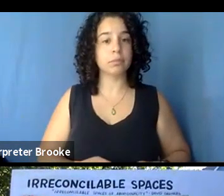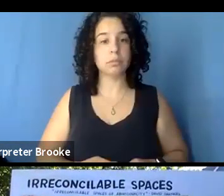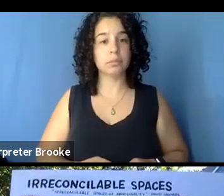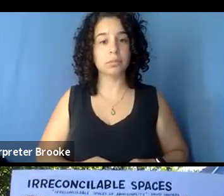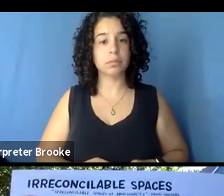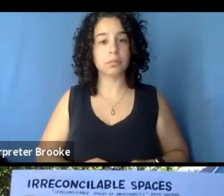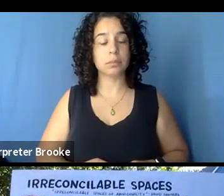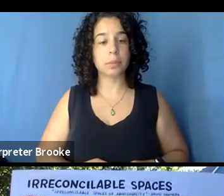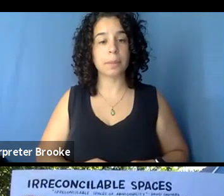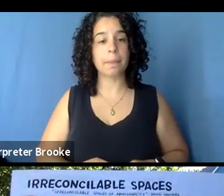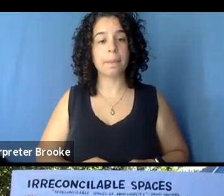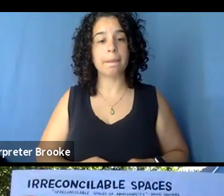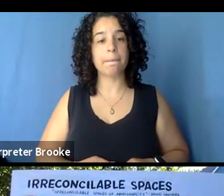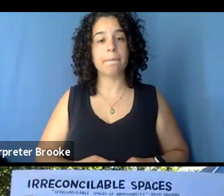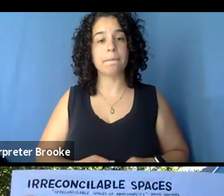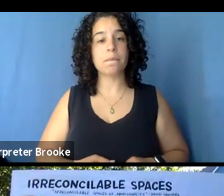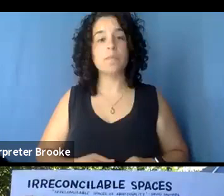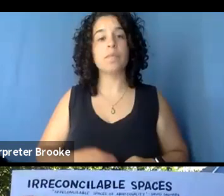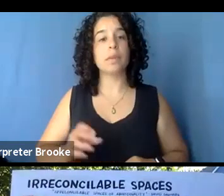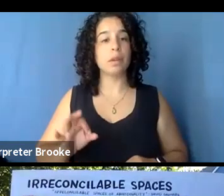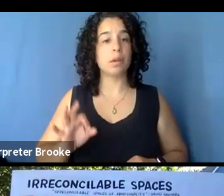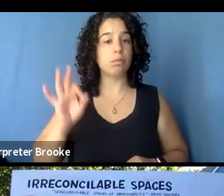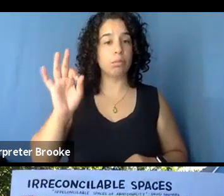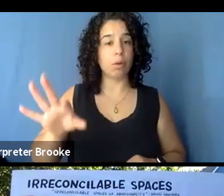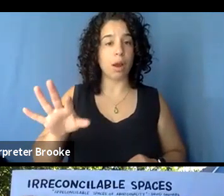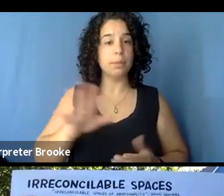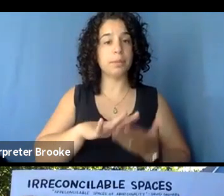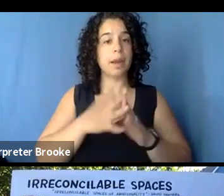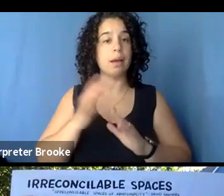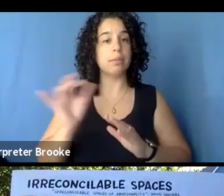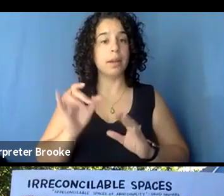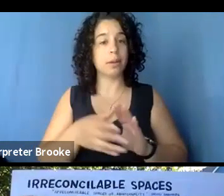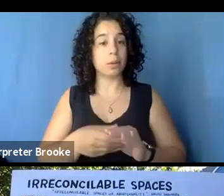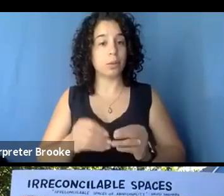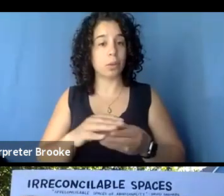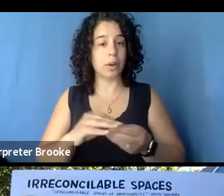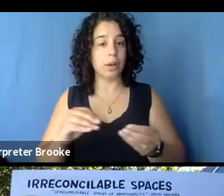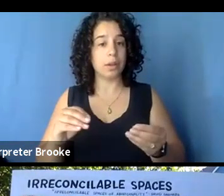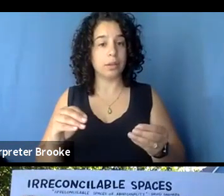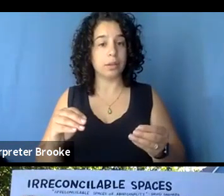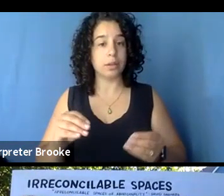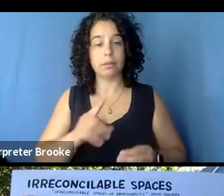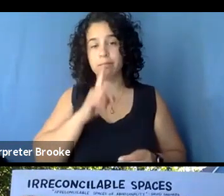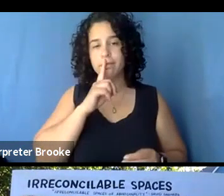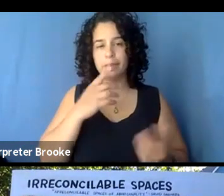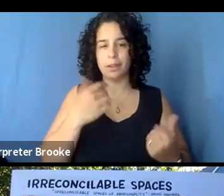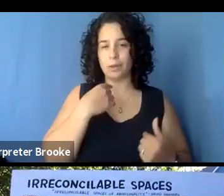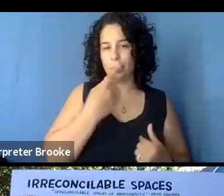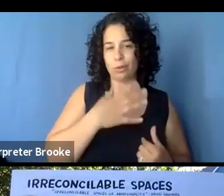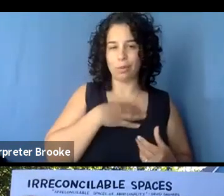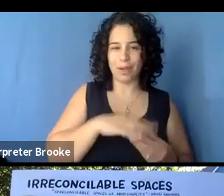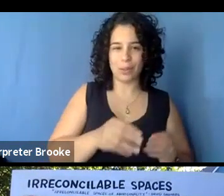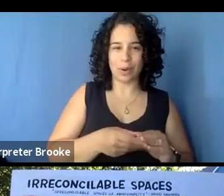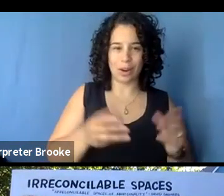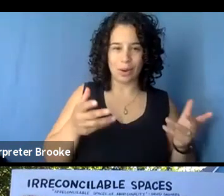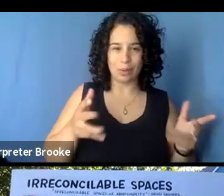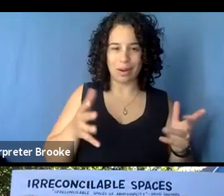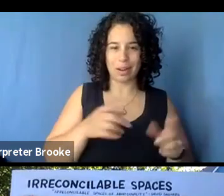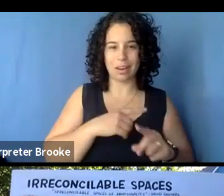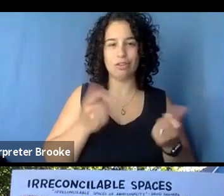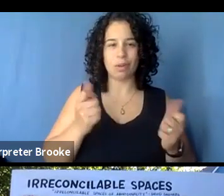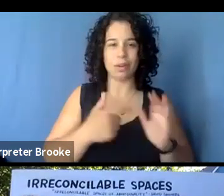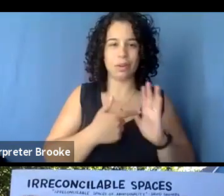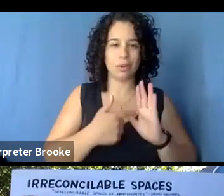these prompts which come in the way of stories, for instance. I'm not telling them, well, I've told you my story right now, I guess, to try to contextualize,